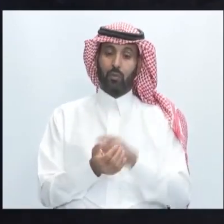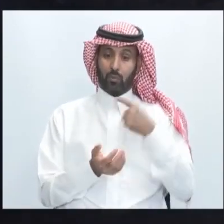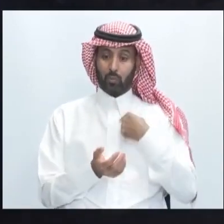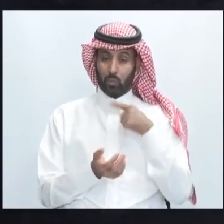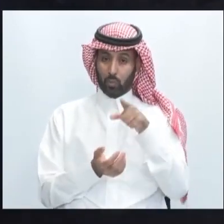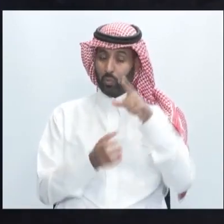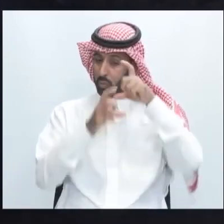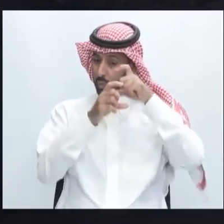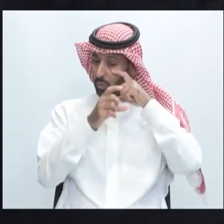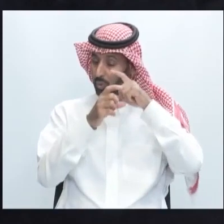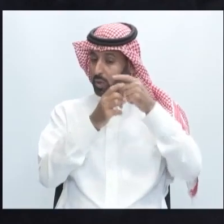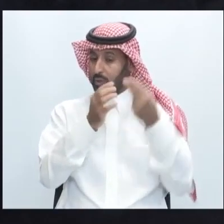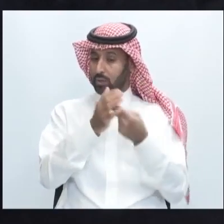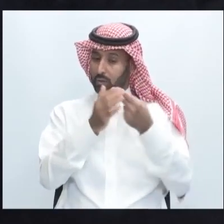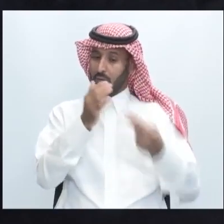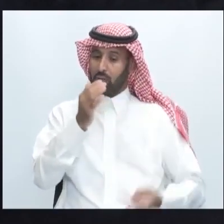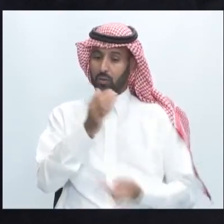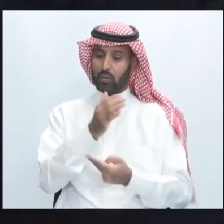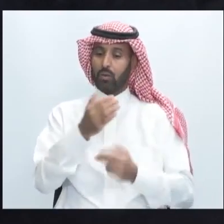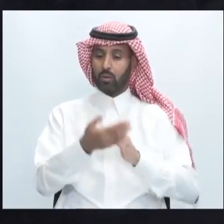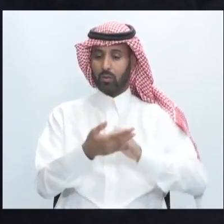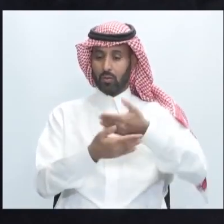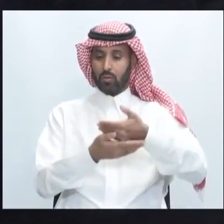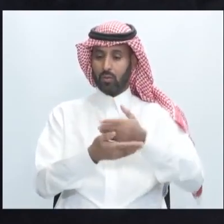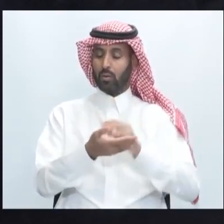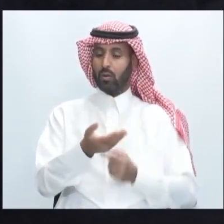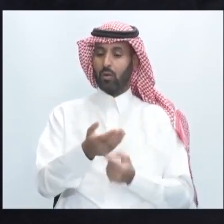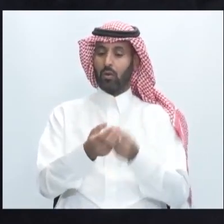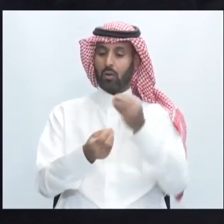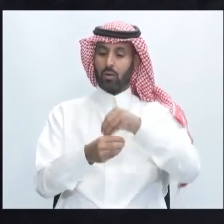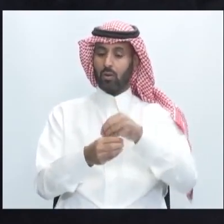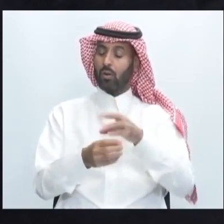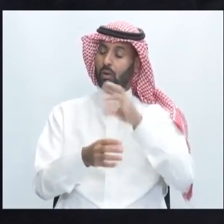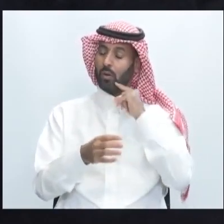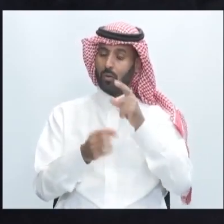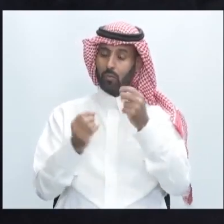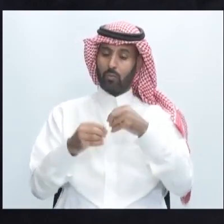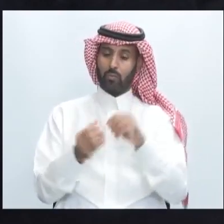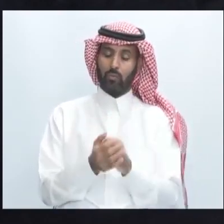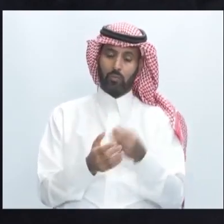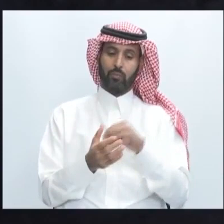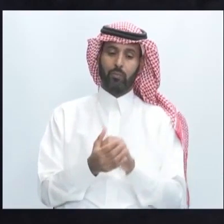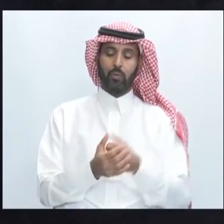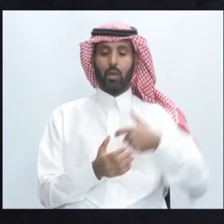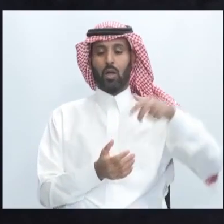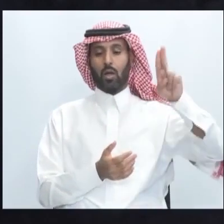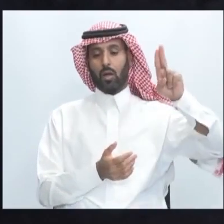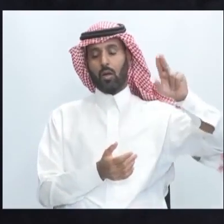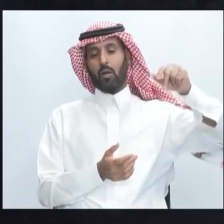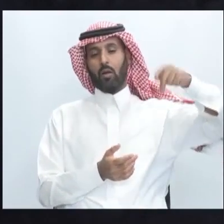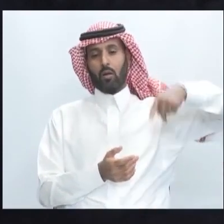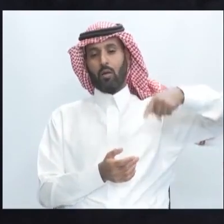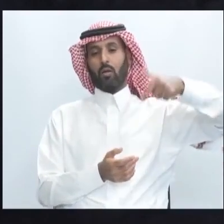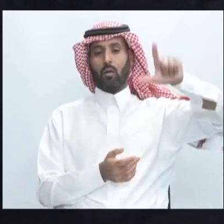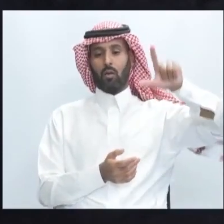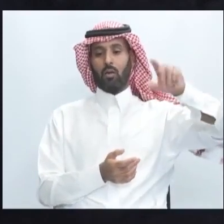a camera or USB, to the computer, this is upload. This is upload. And the other side,